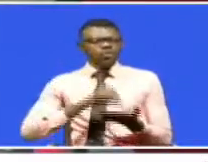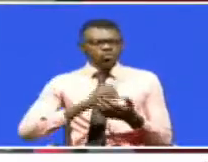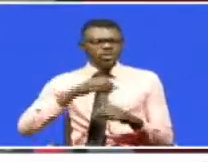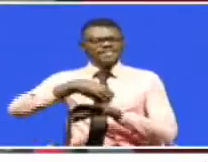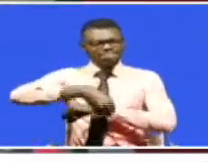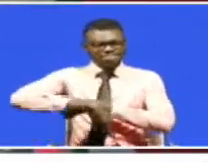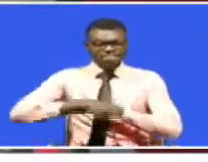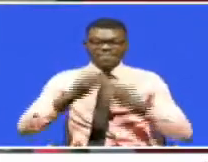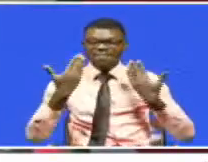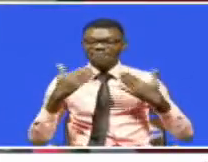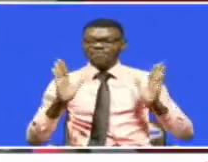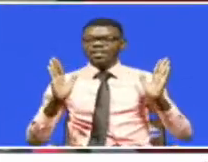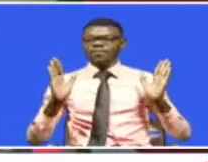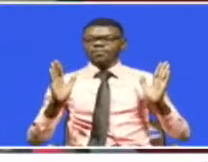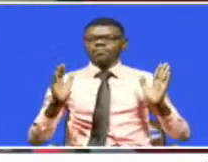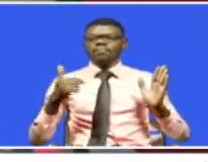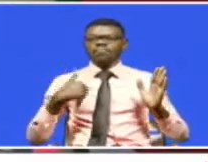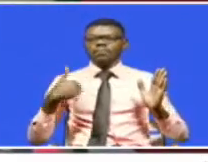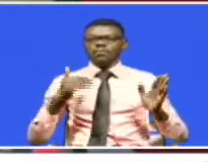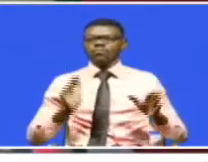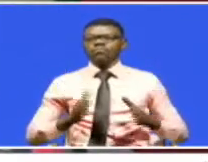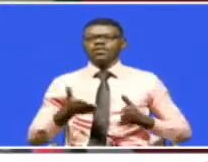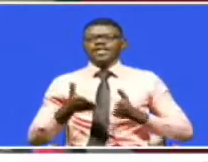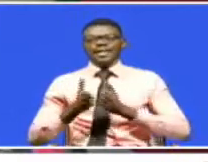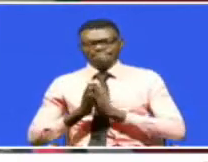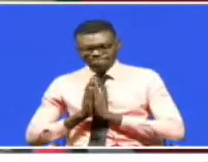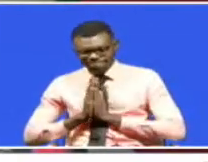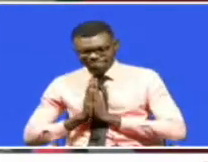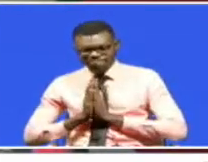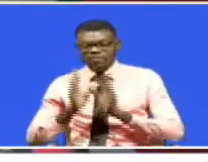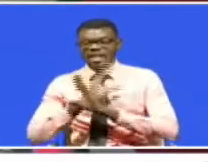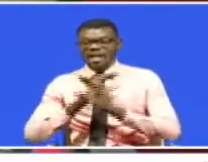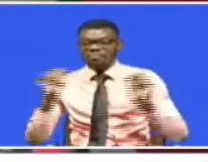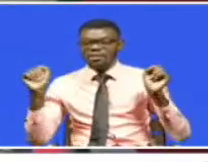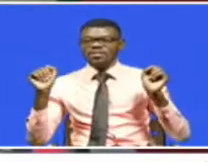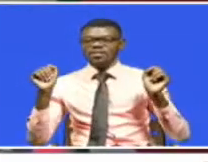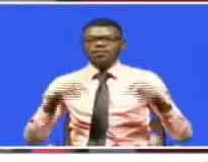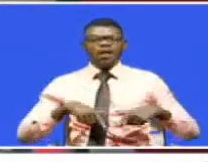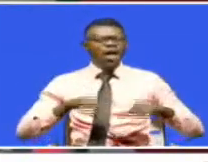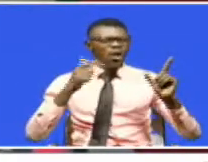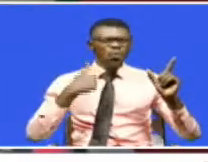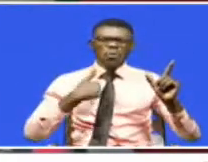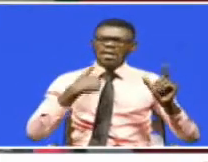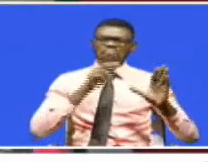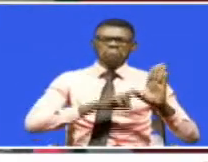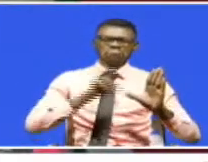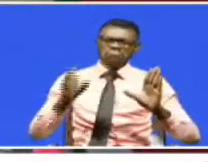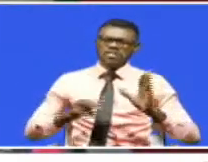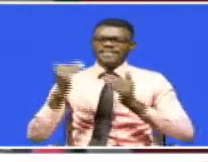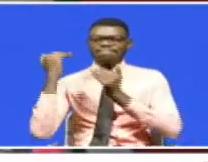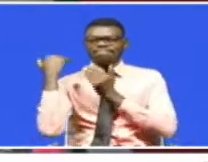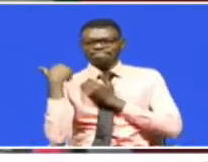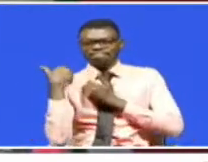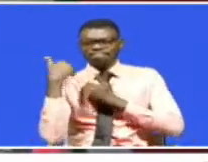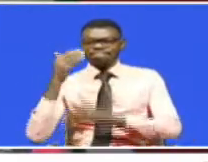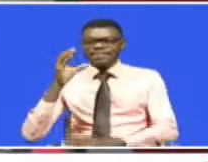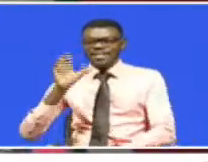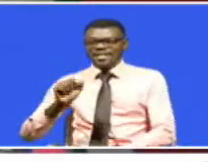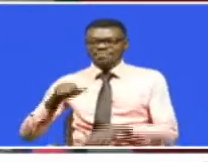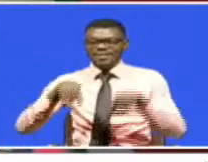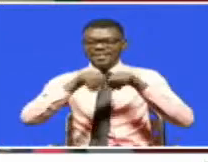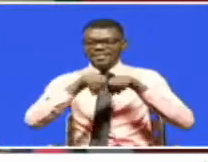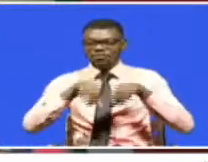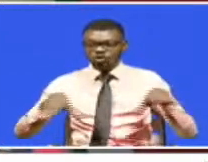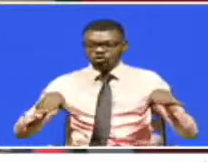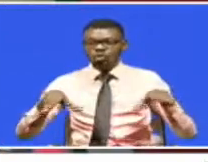advice, requested His Excellency the President to relieve me of the responsibilities of Cabinet Secretary, Devolution